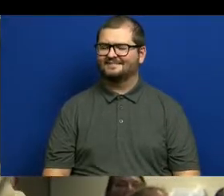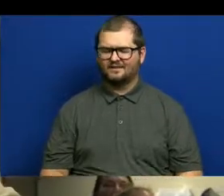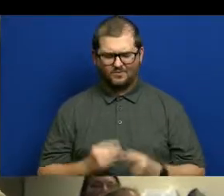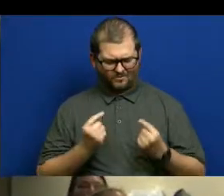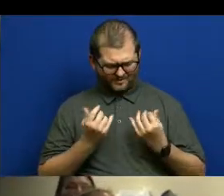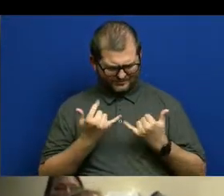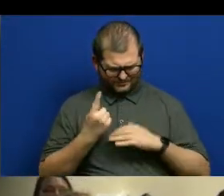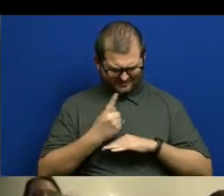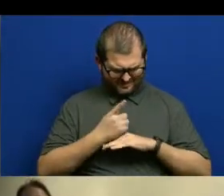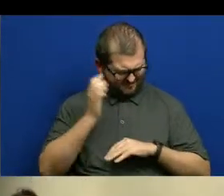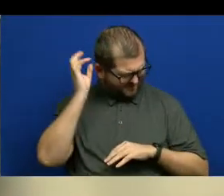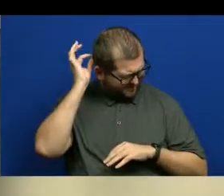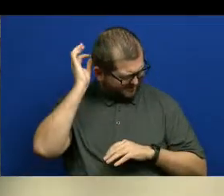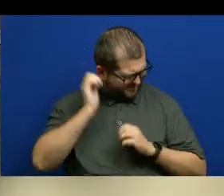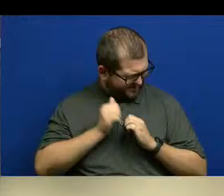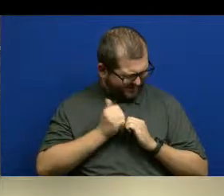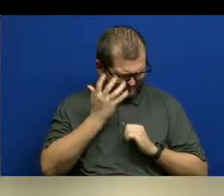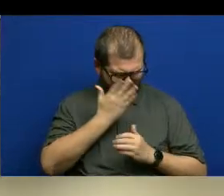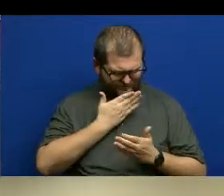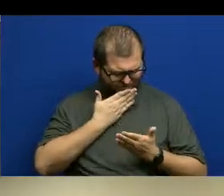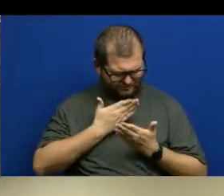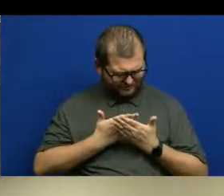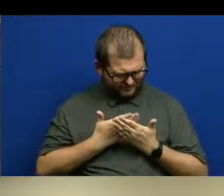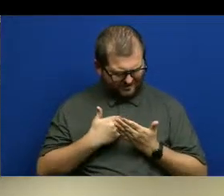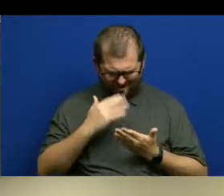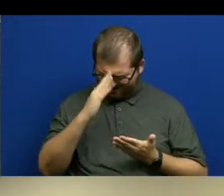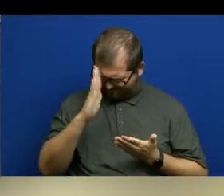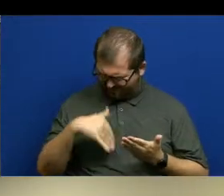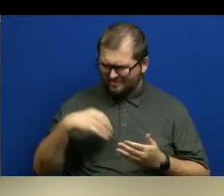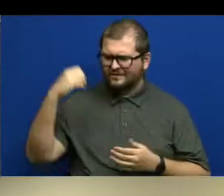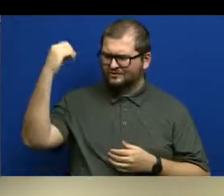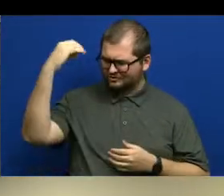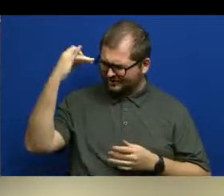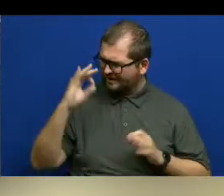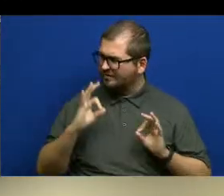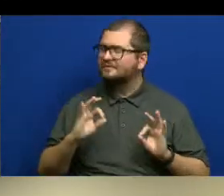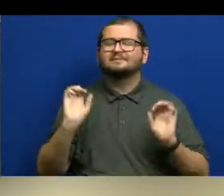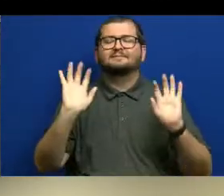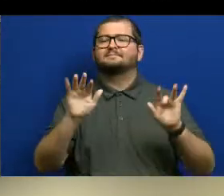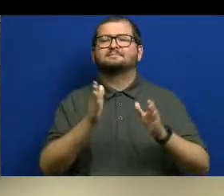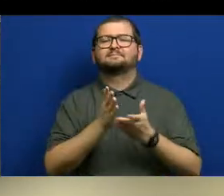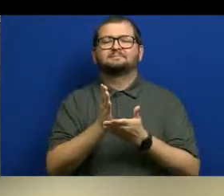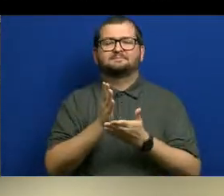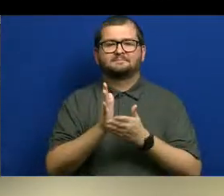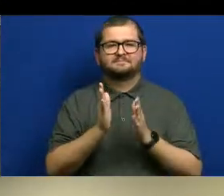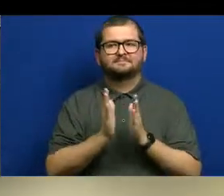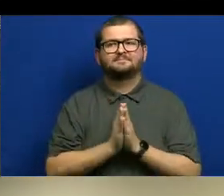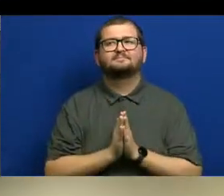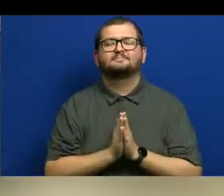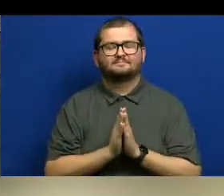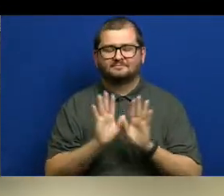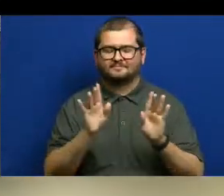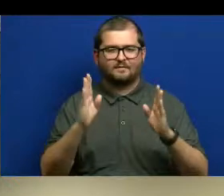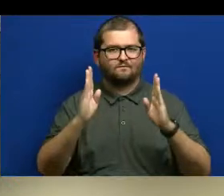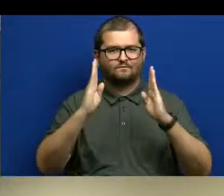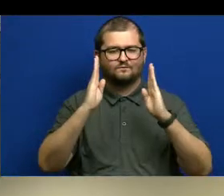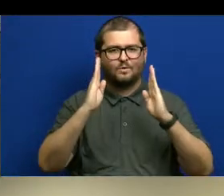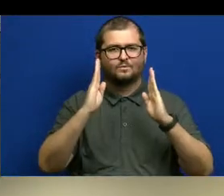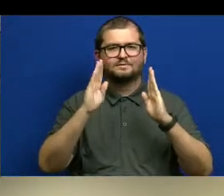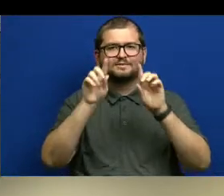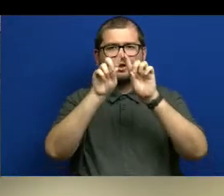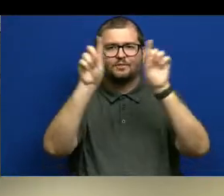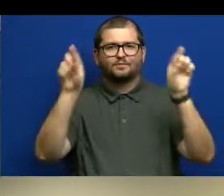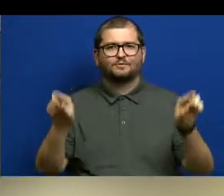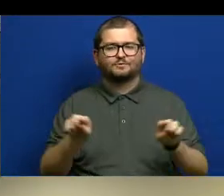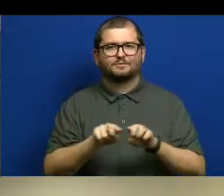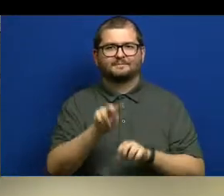Like, what did I do today to the back of my hair? I know I took a shower. Okay, all right. I'm gonna focus on the screen in